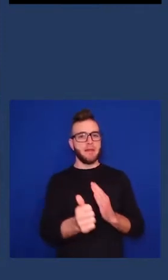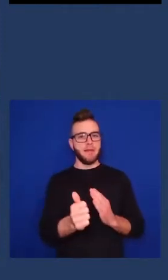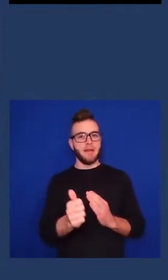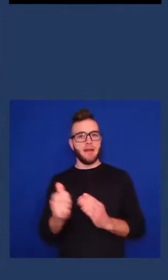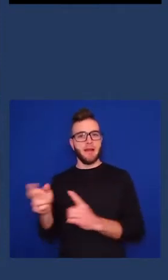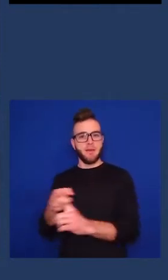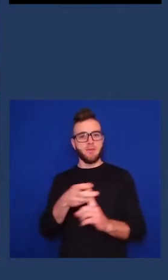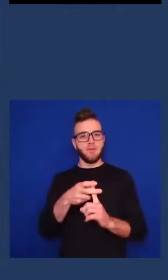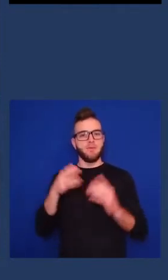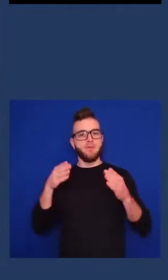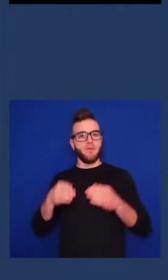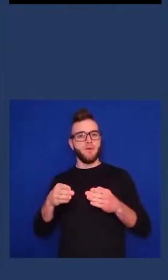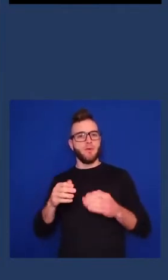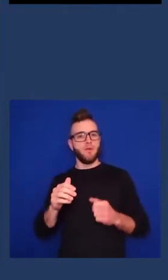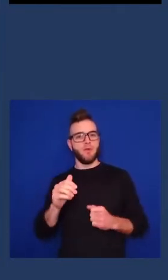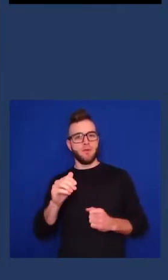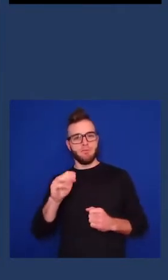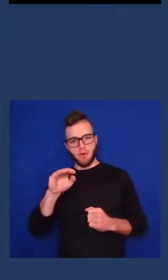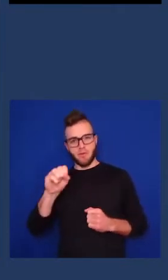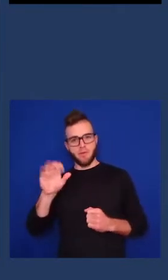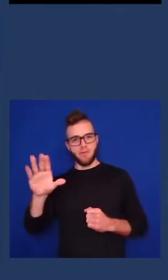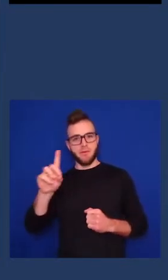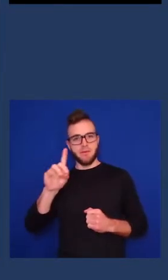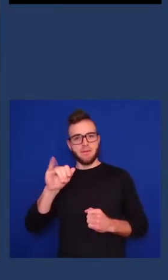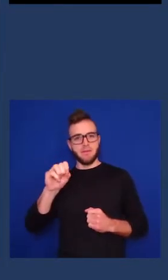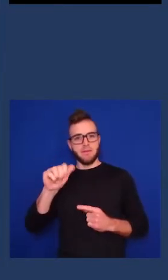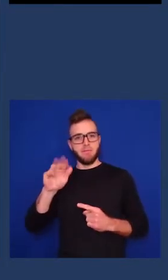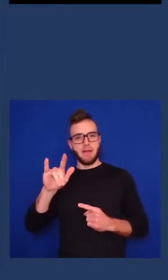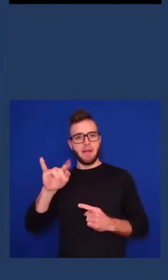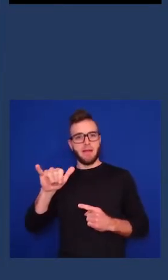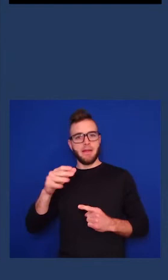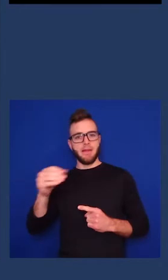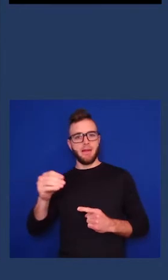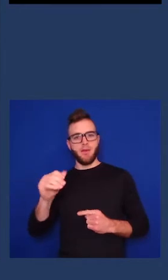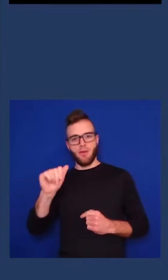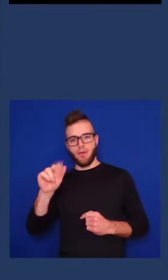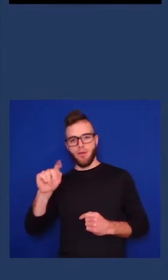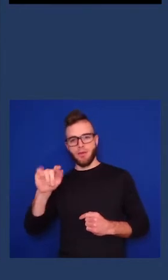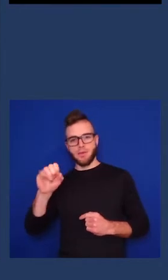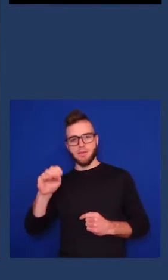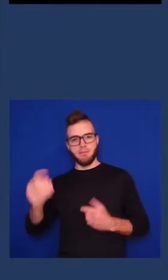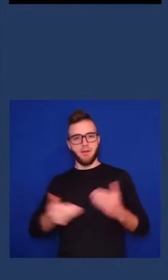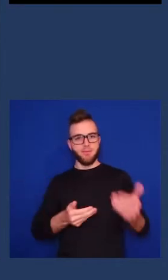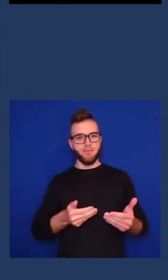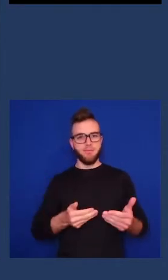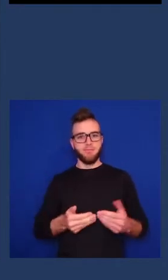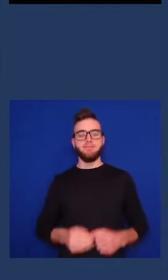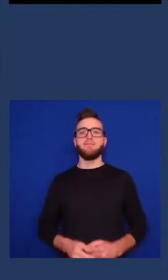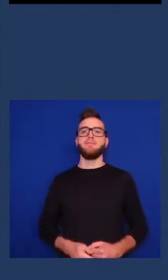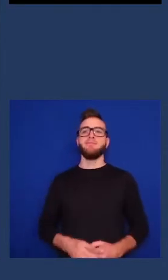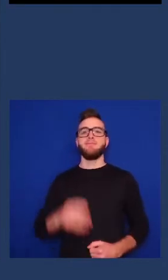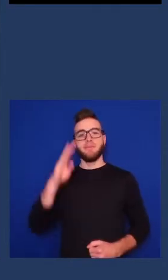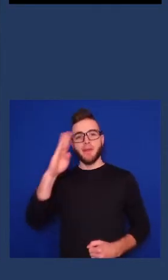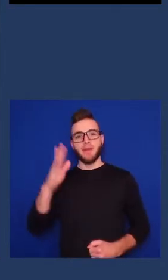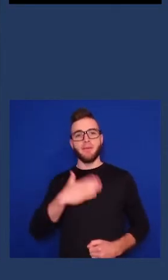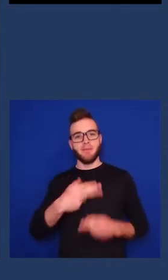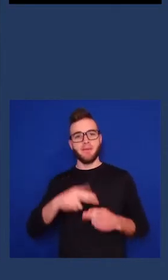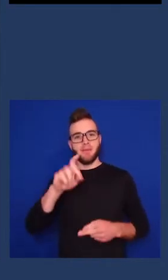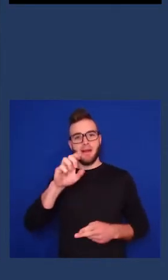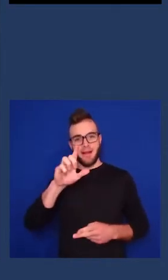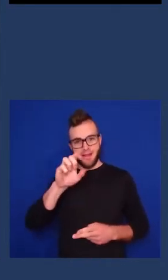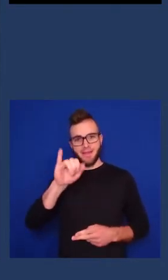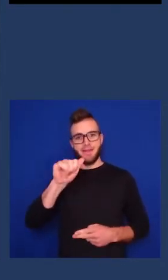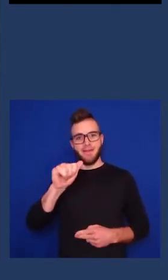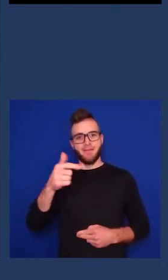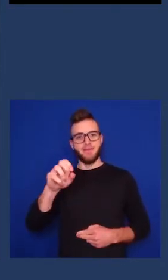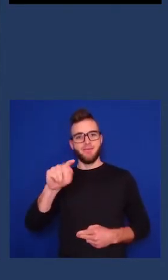hiring programs. Hi, everyone. My name is Leah Gertos, and I'm a campus recruiter with EY. I manage